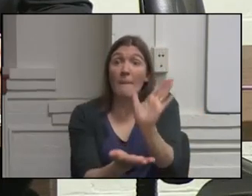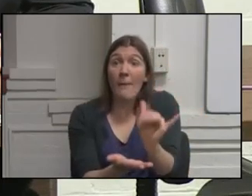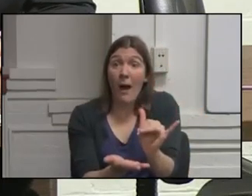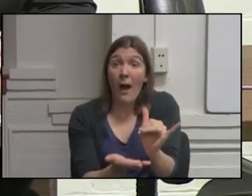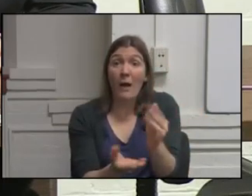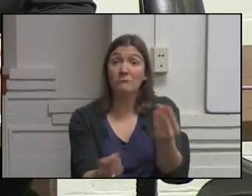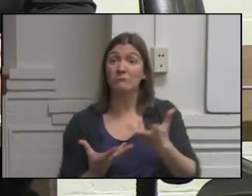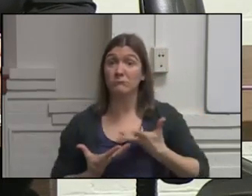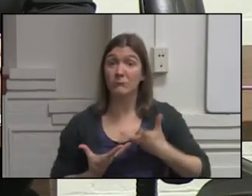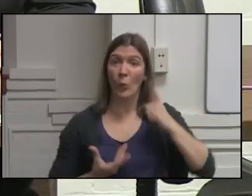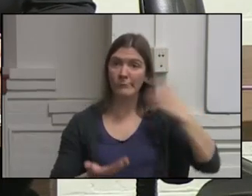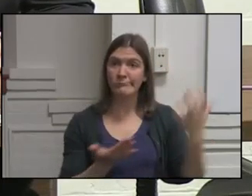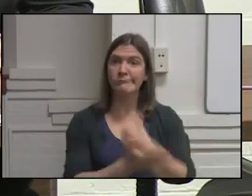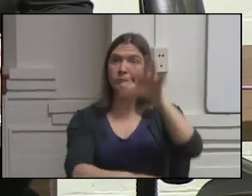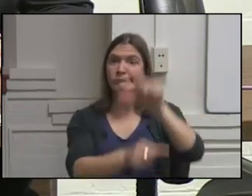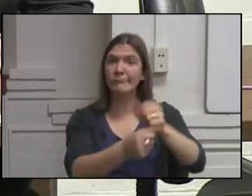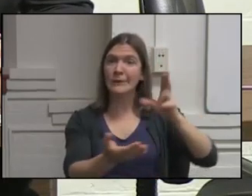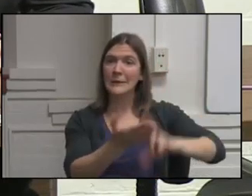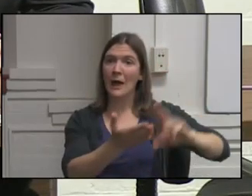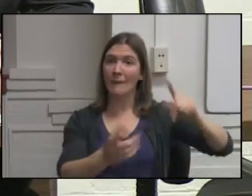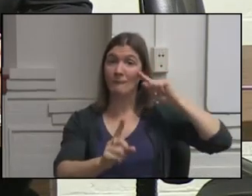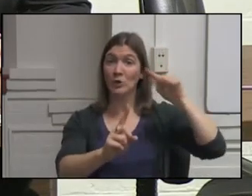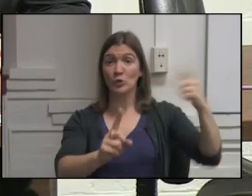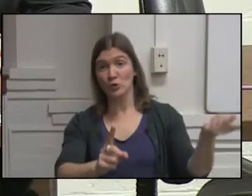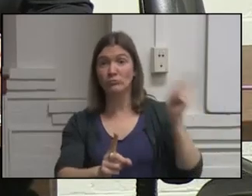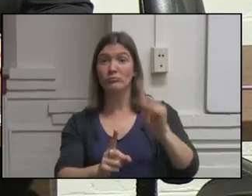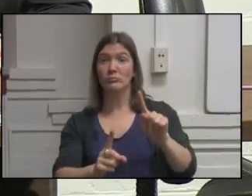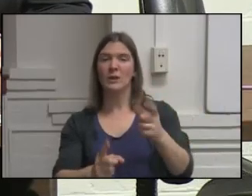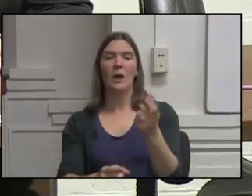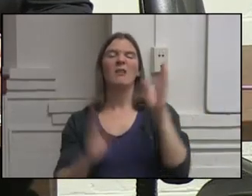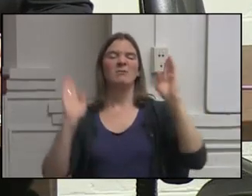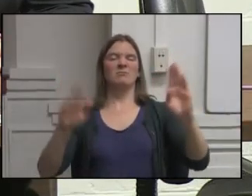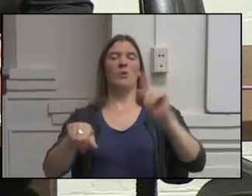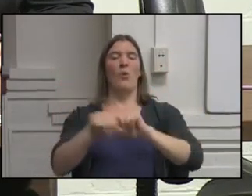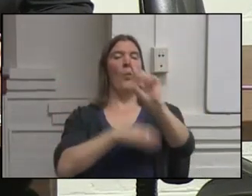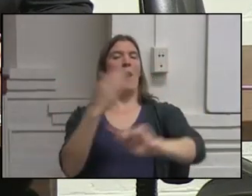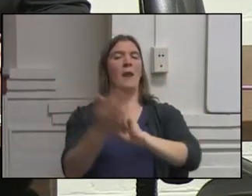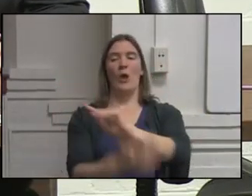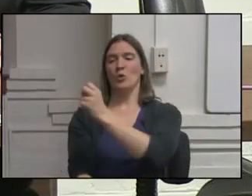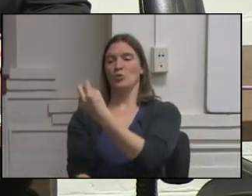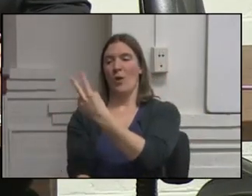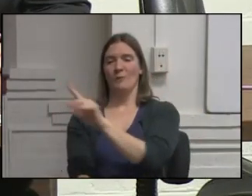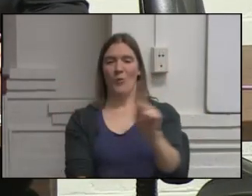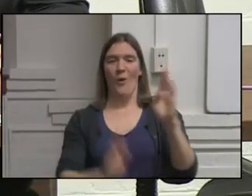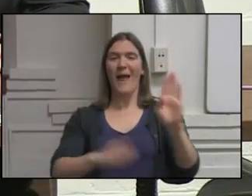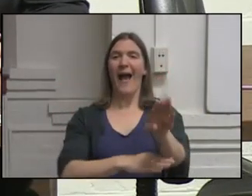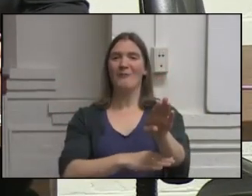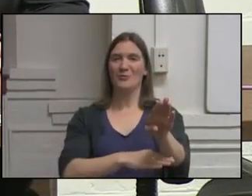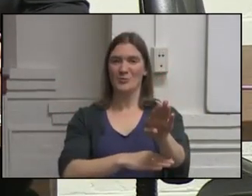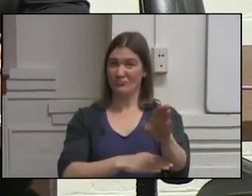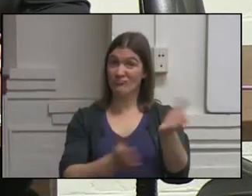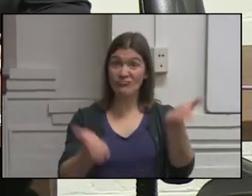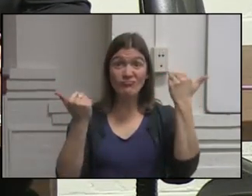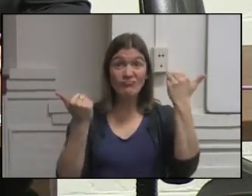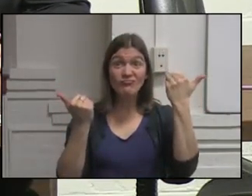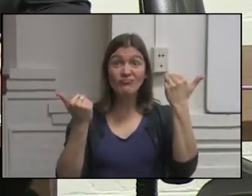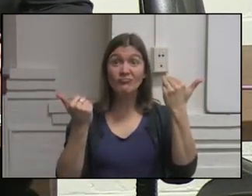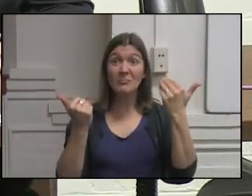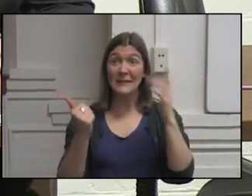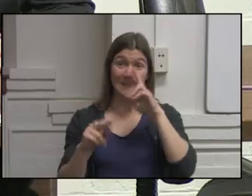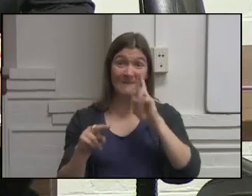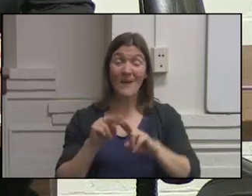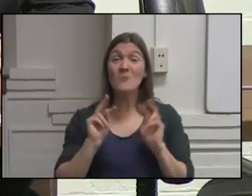by, and sign up for a 12 to 1 session. It's a lot of fun, and I invite all the viewers to